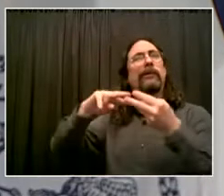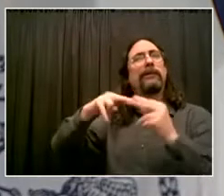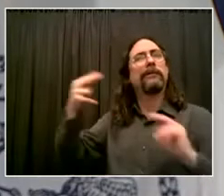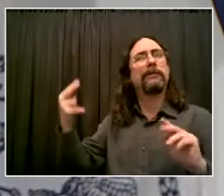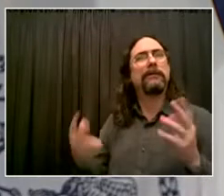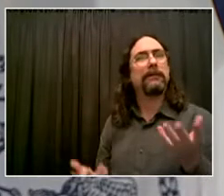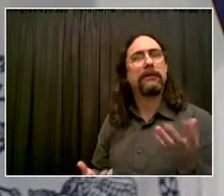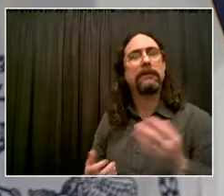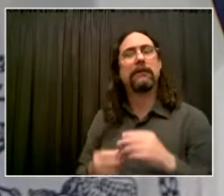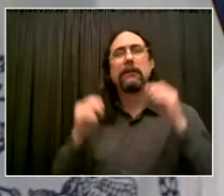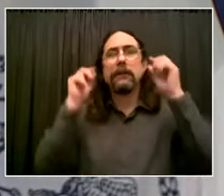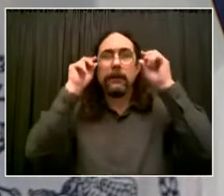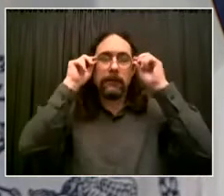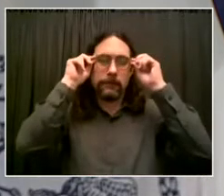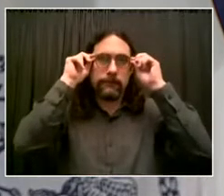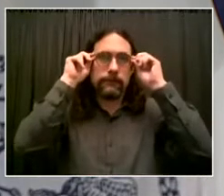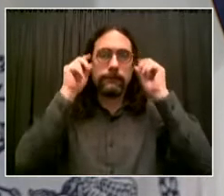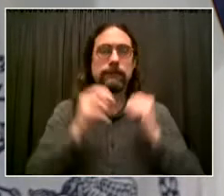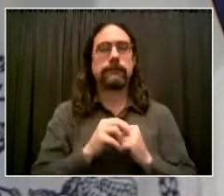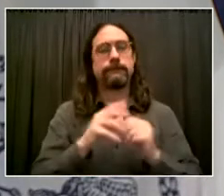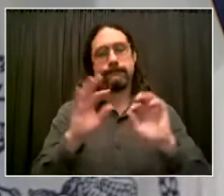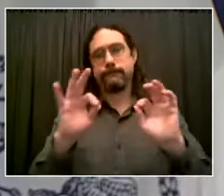Choksi and Dr. Varma.